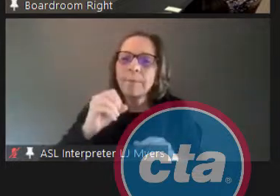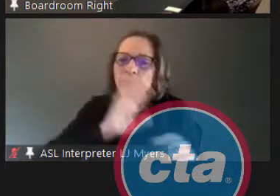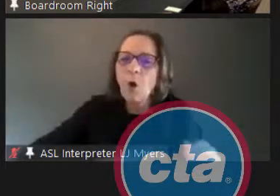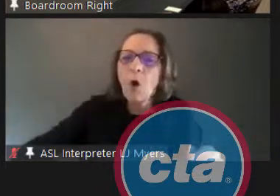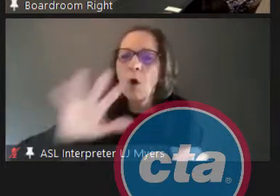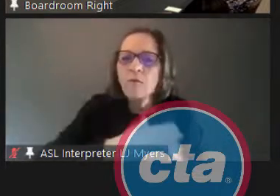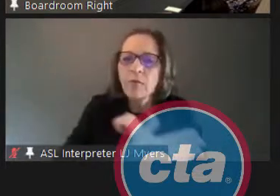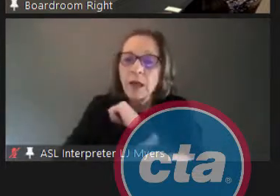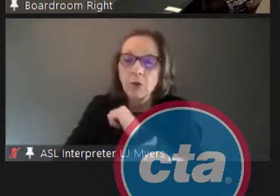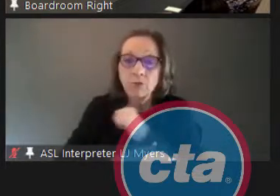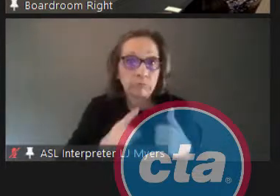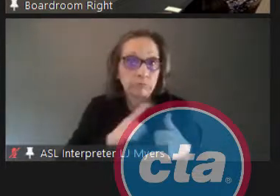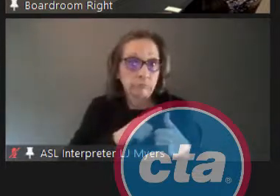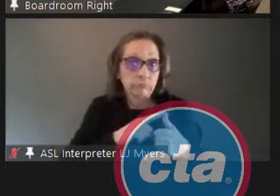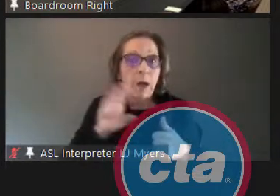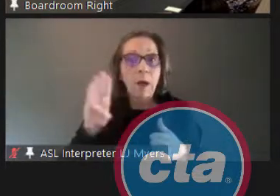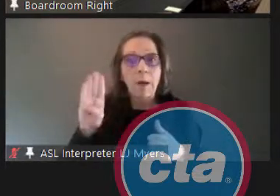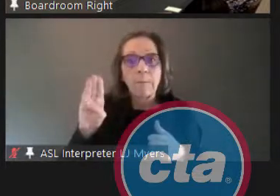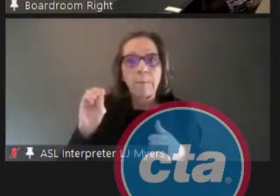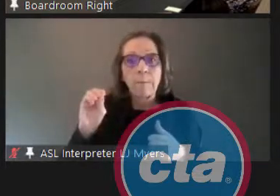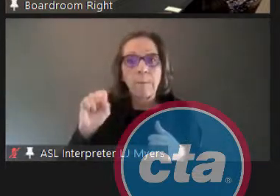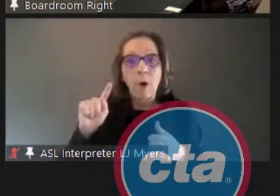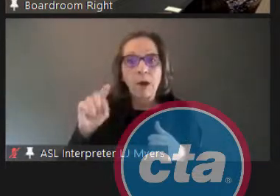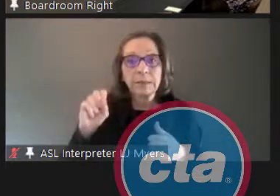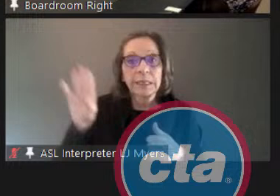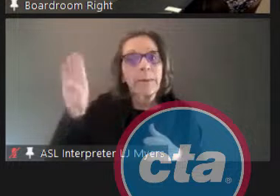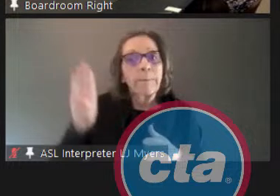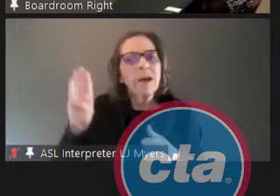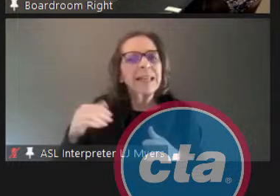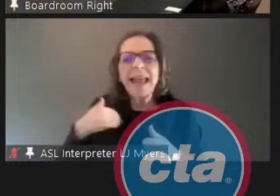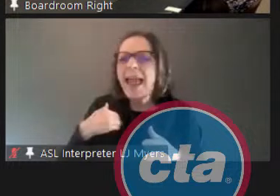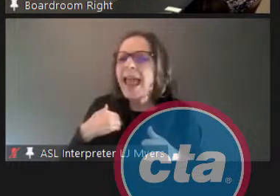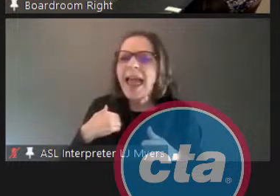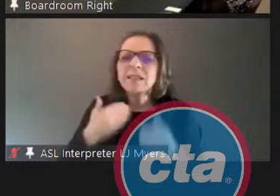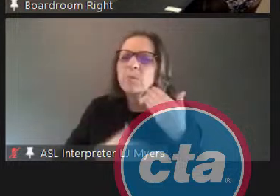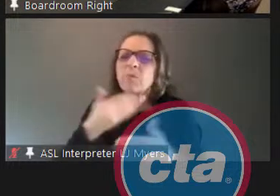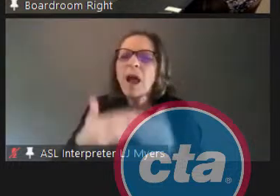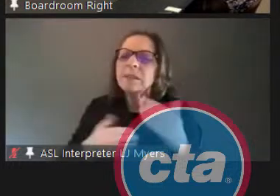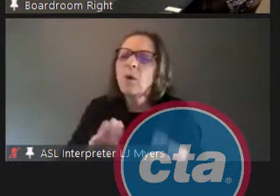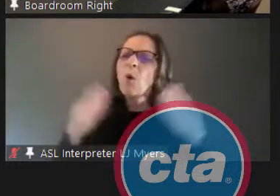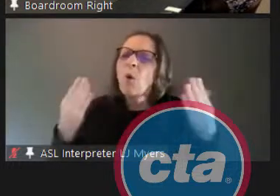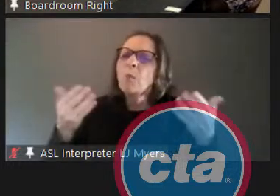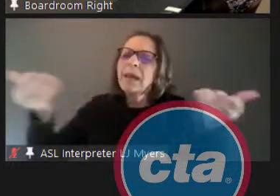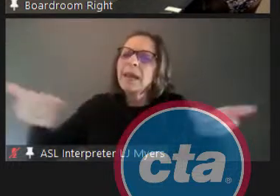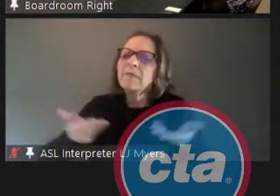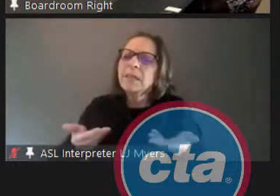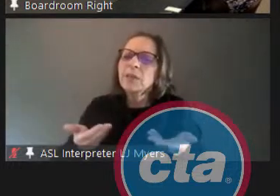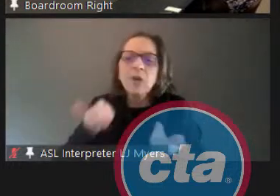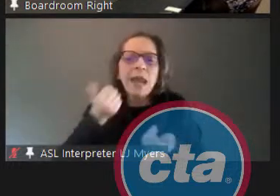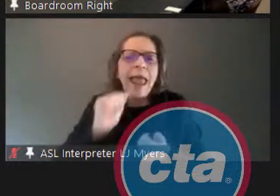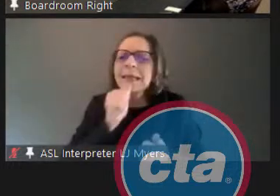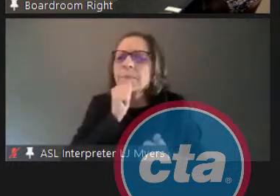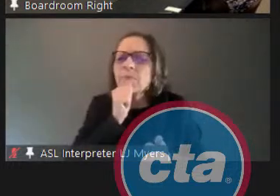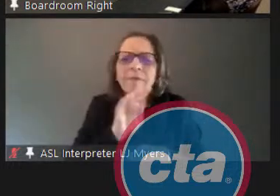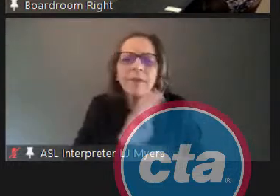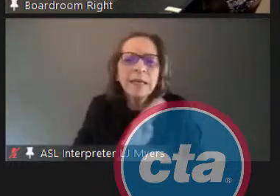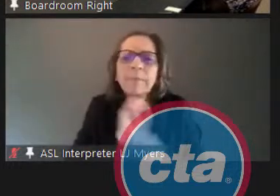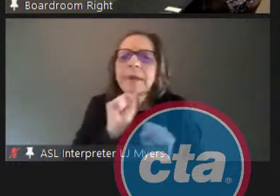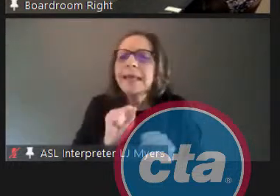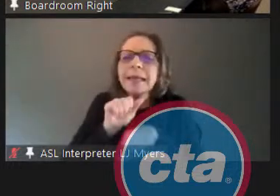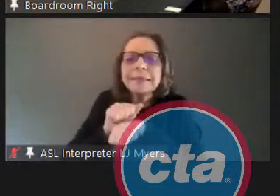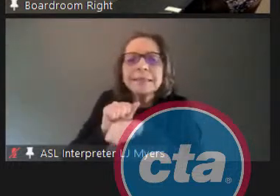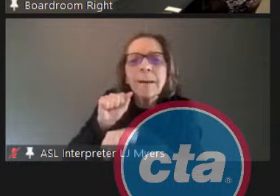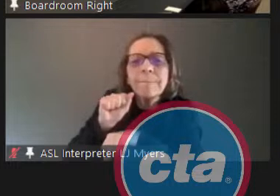Boston. Boston has a proposal where it's sort of an open invitation process where any type of private company can